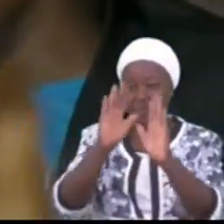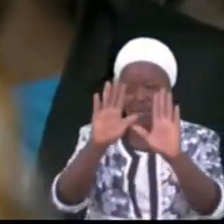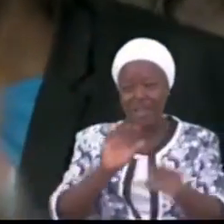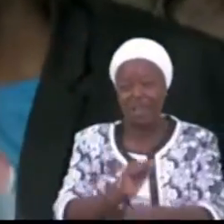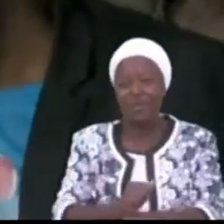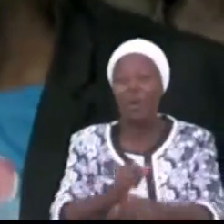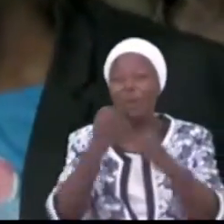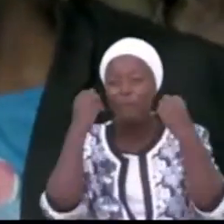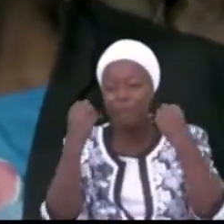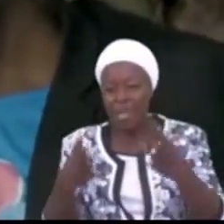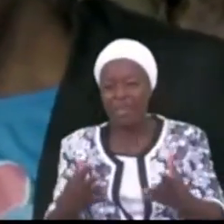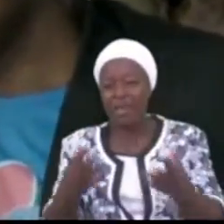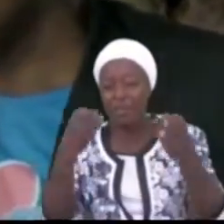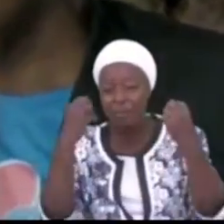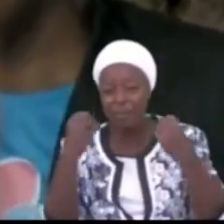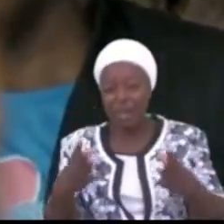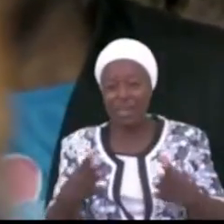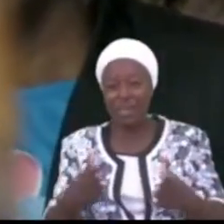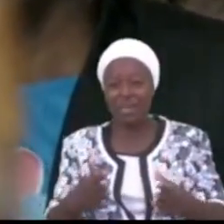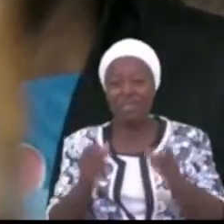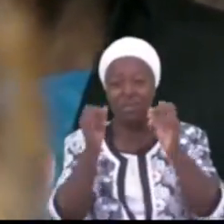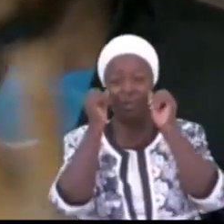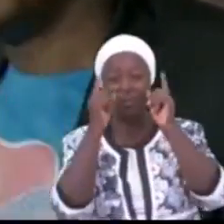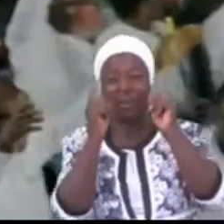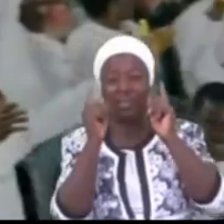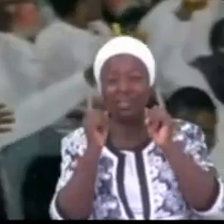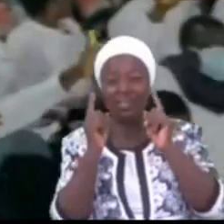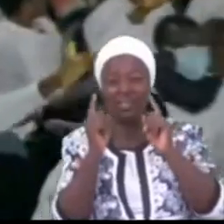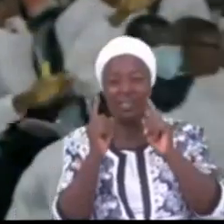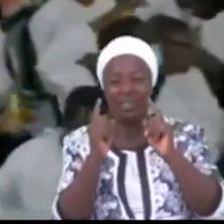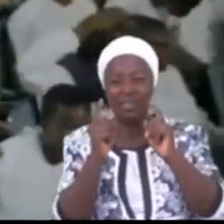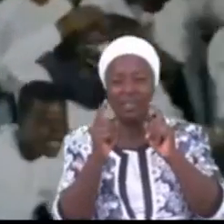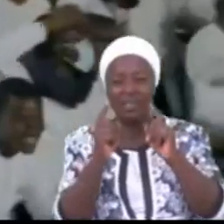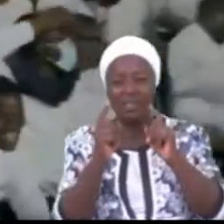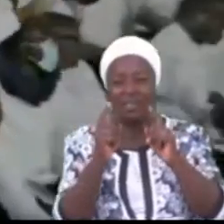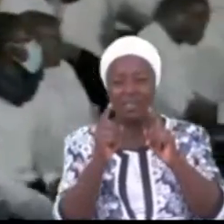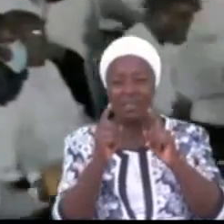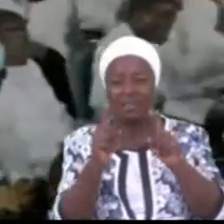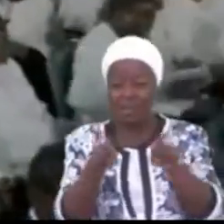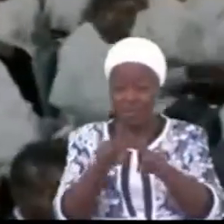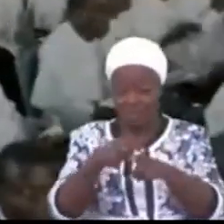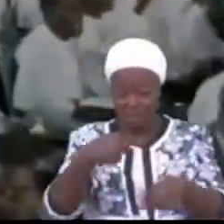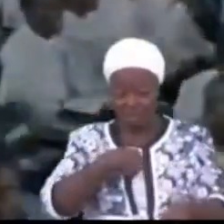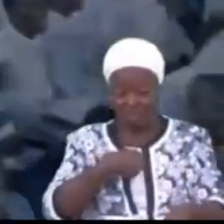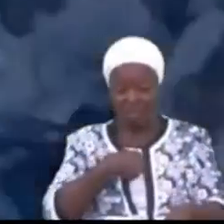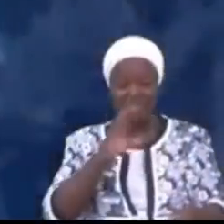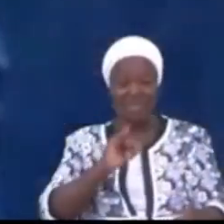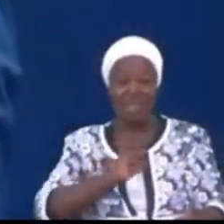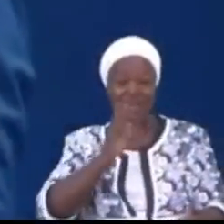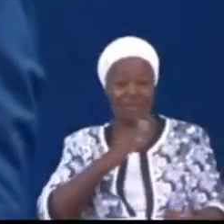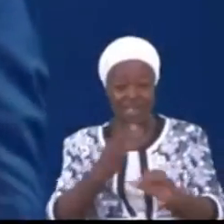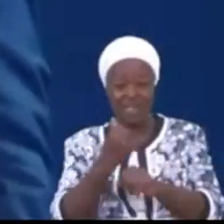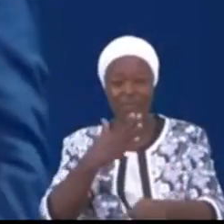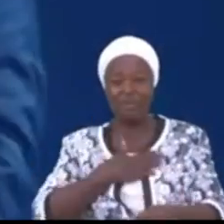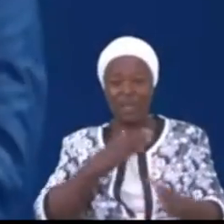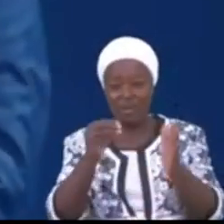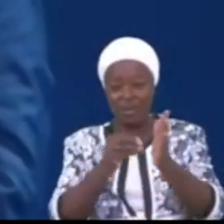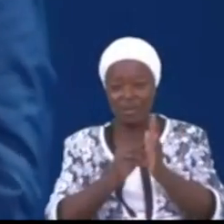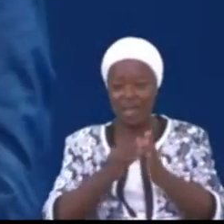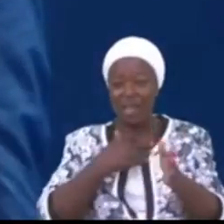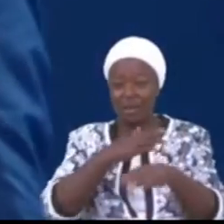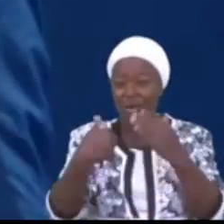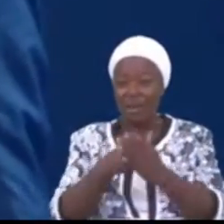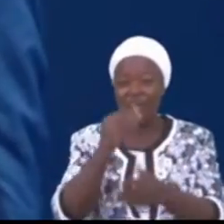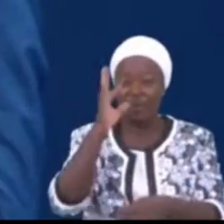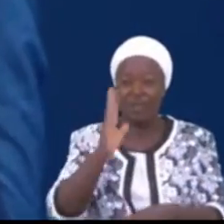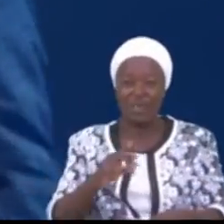Many, many, many wonders. Even me, I will get my wonder. And our ministers, they'll get